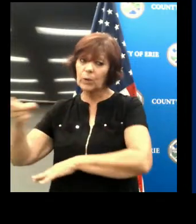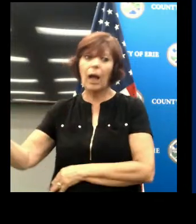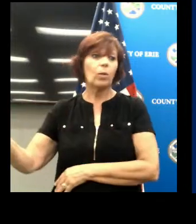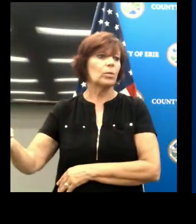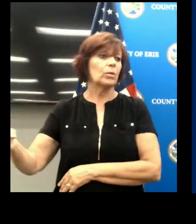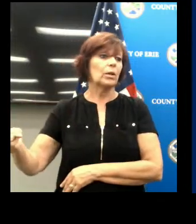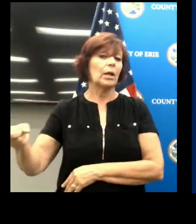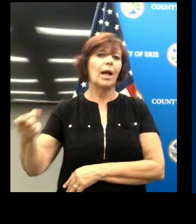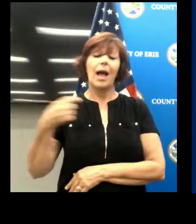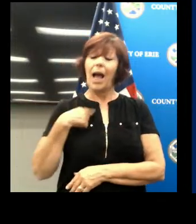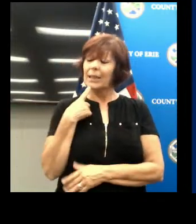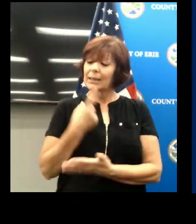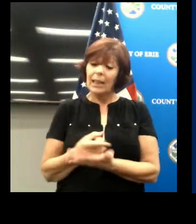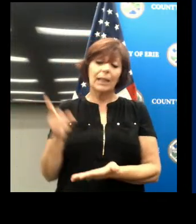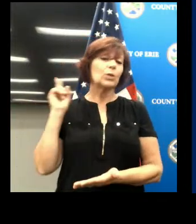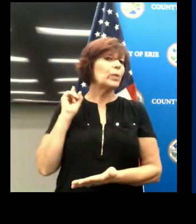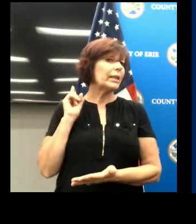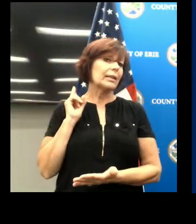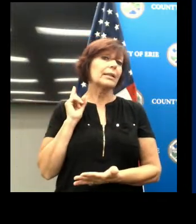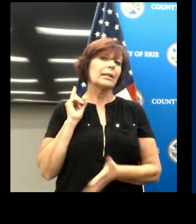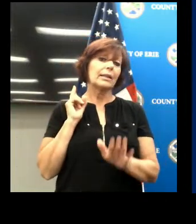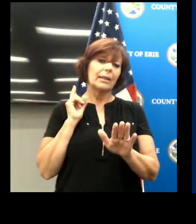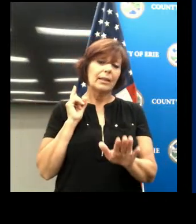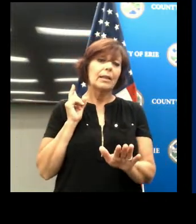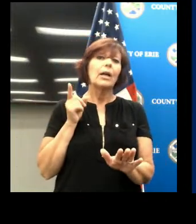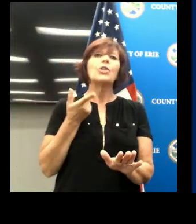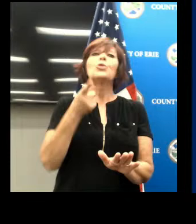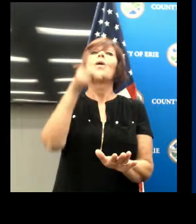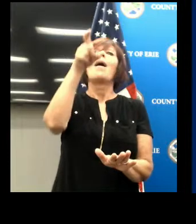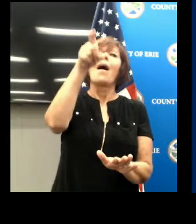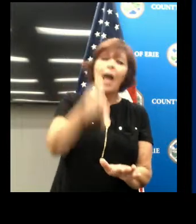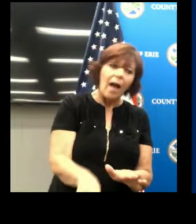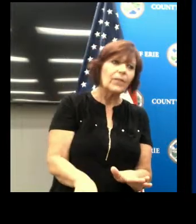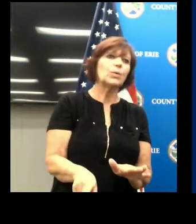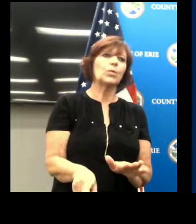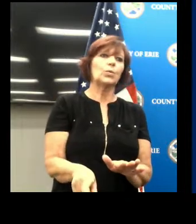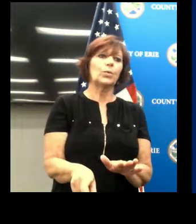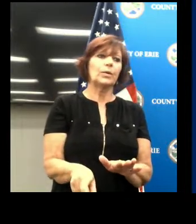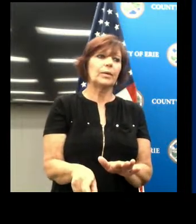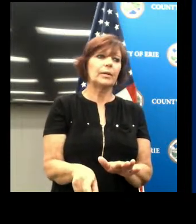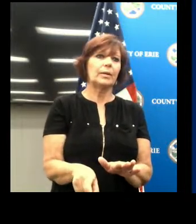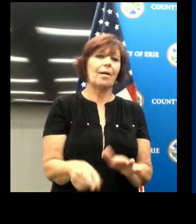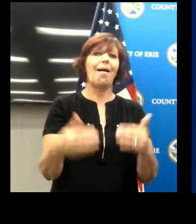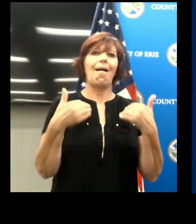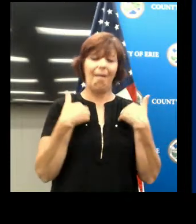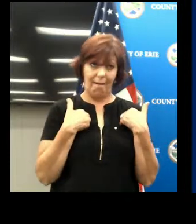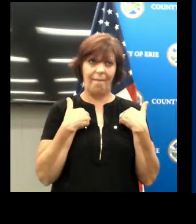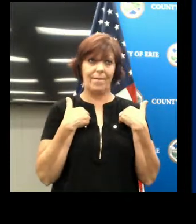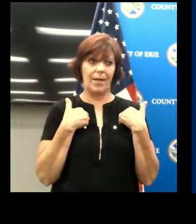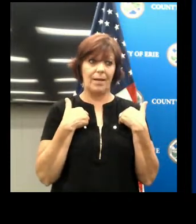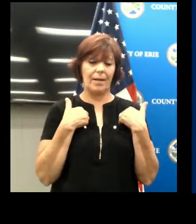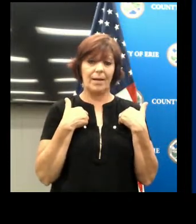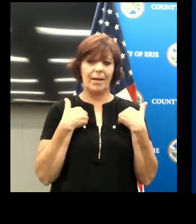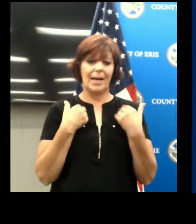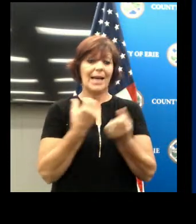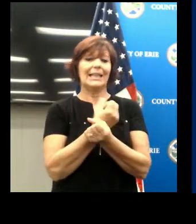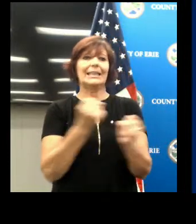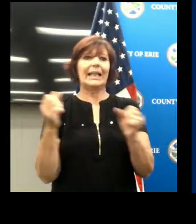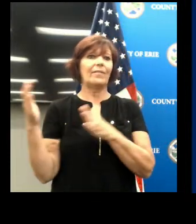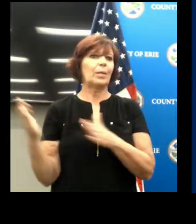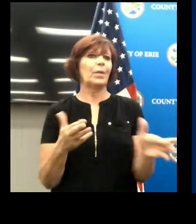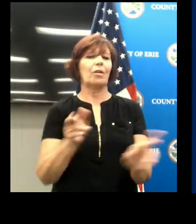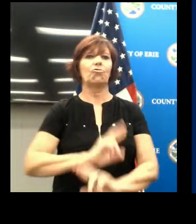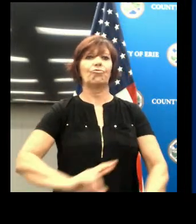said, and I said last week when we announced this, that you have to have a safety plan in